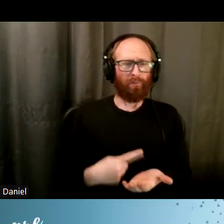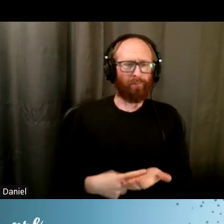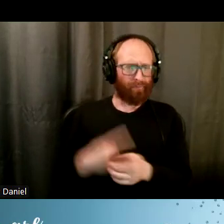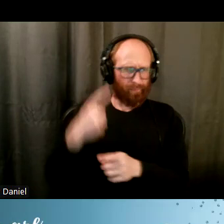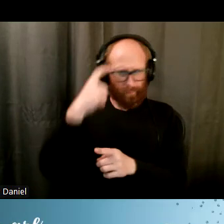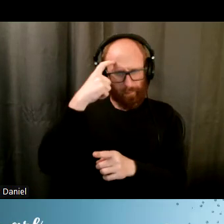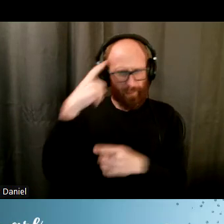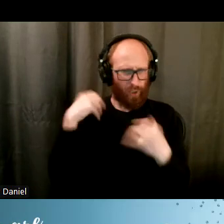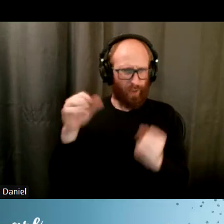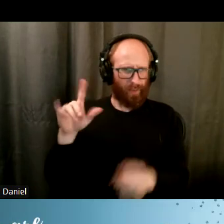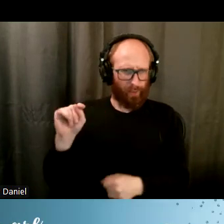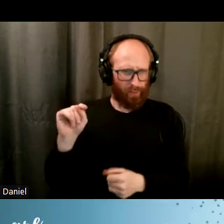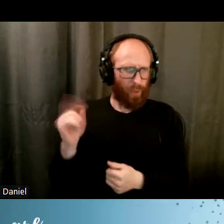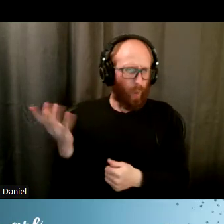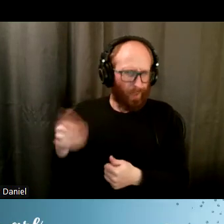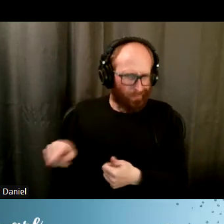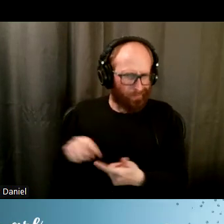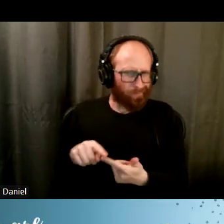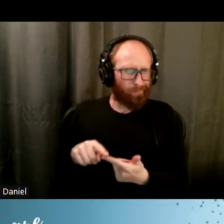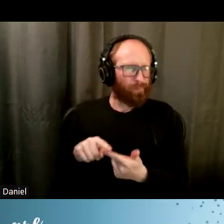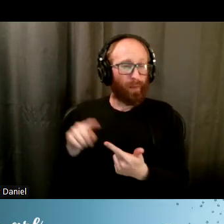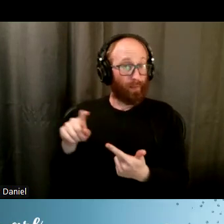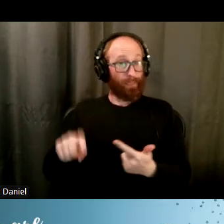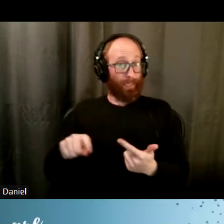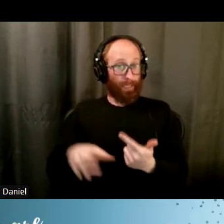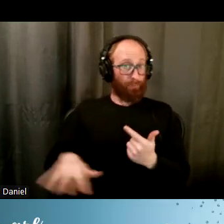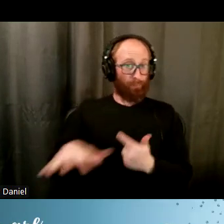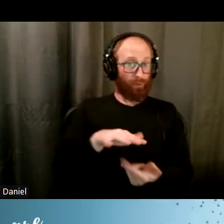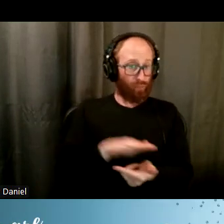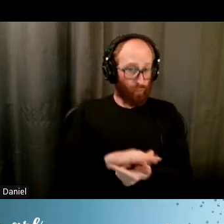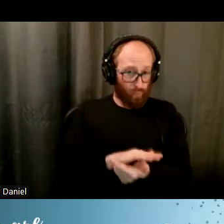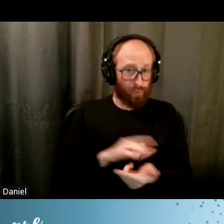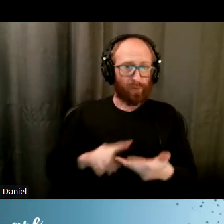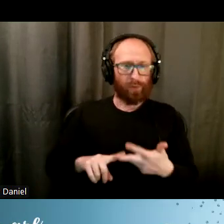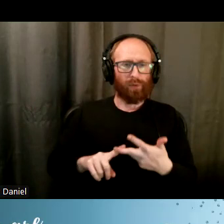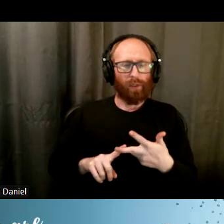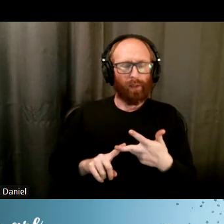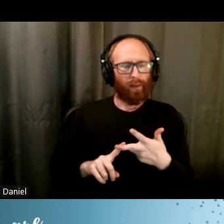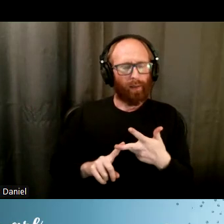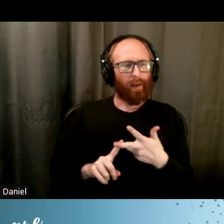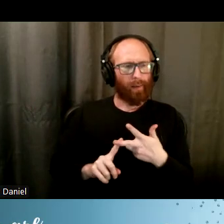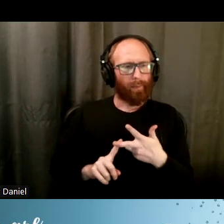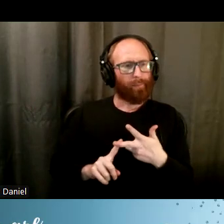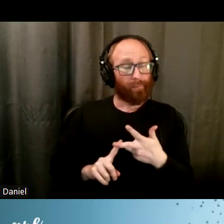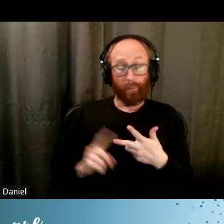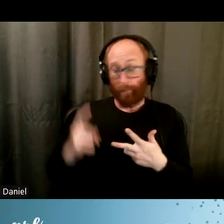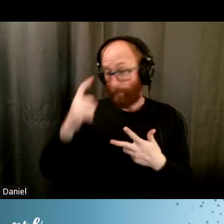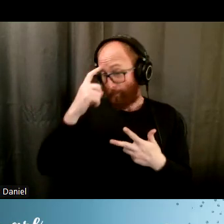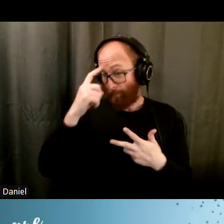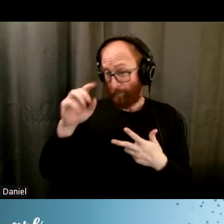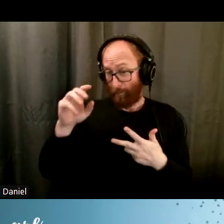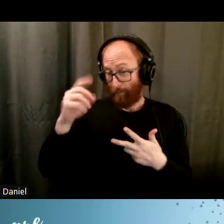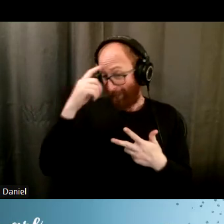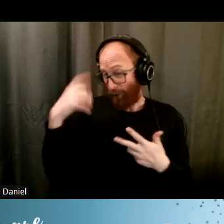is, the need for mental health literacy in our schools, and how mental health literacy can be woven into the fabric of